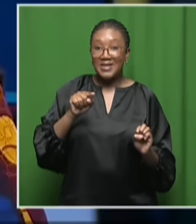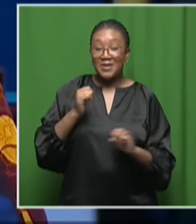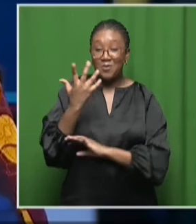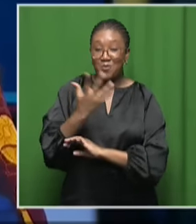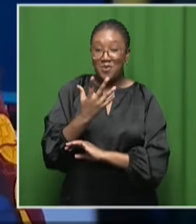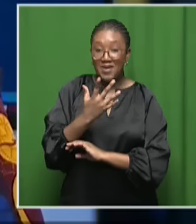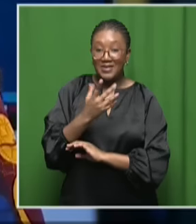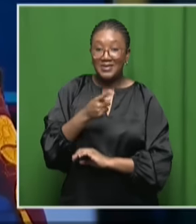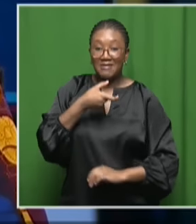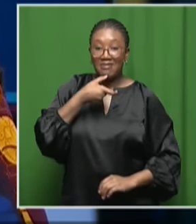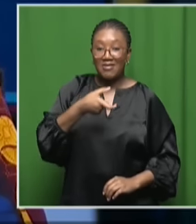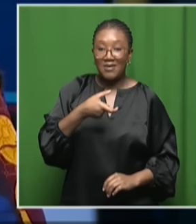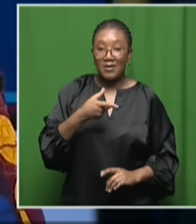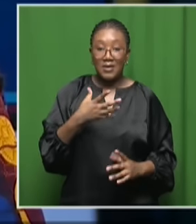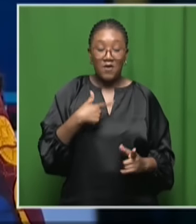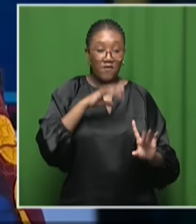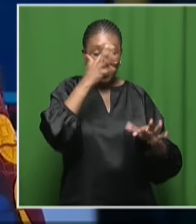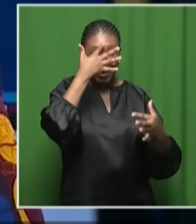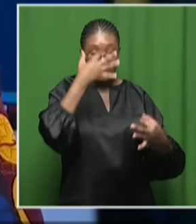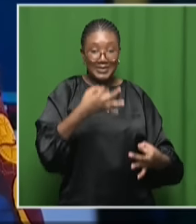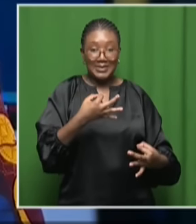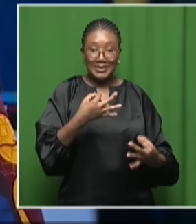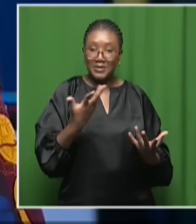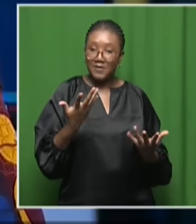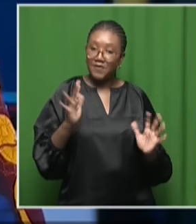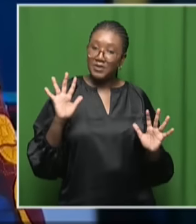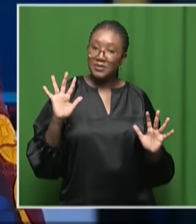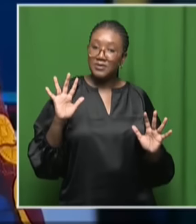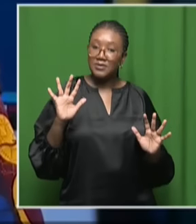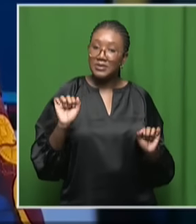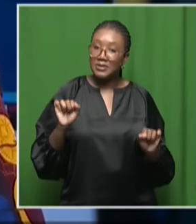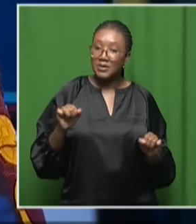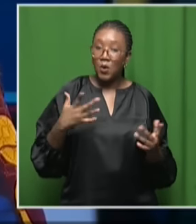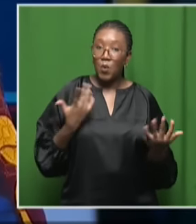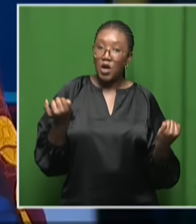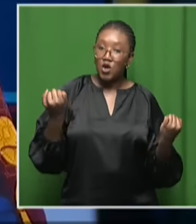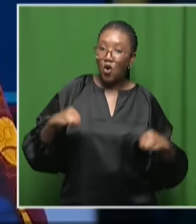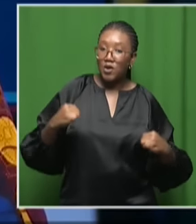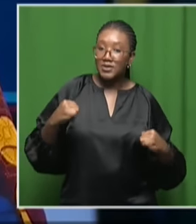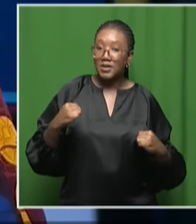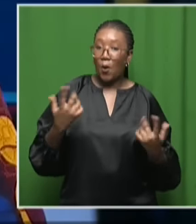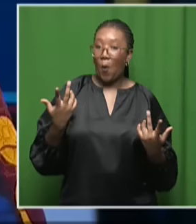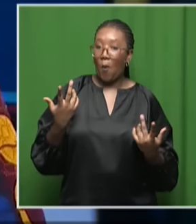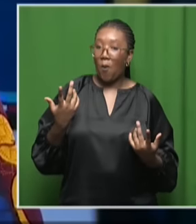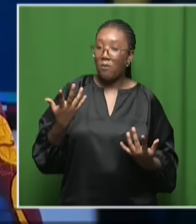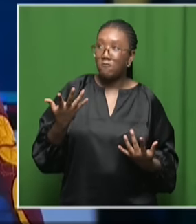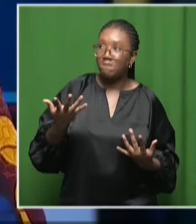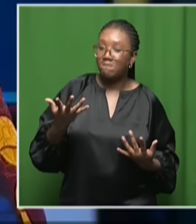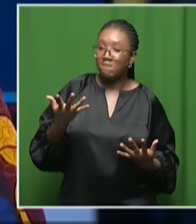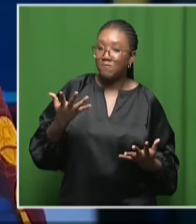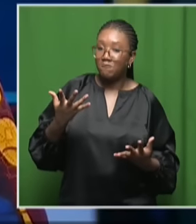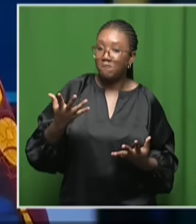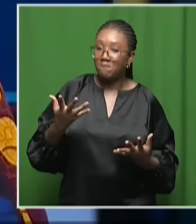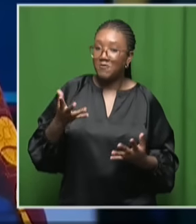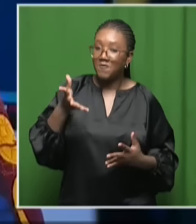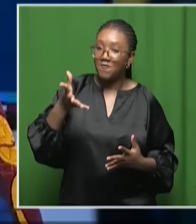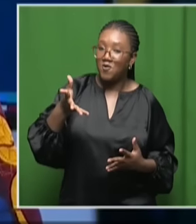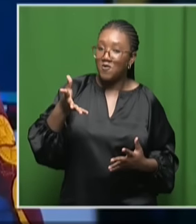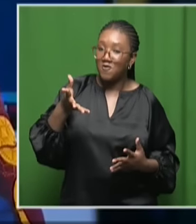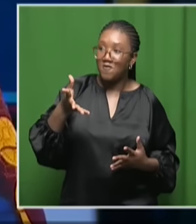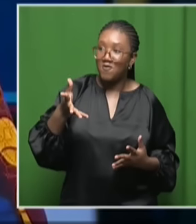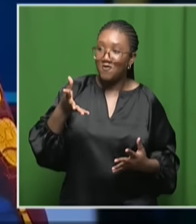to decisions being made by consensus or near consensus. I think is instructive.